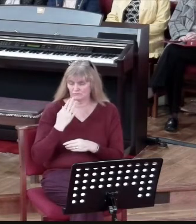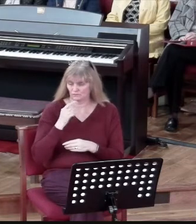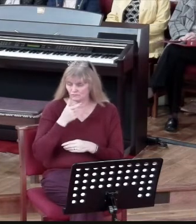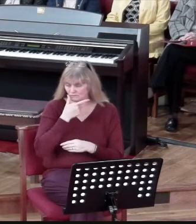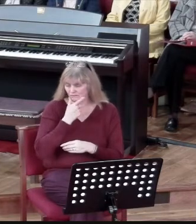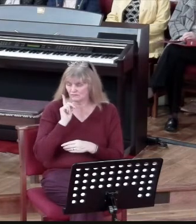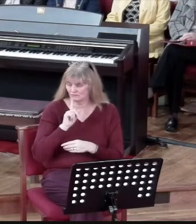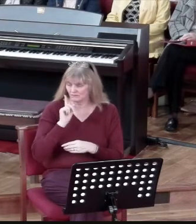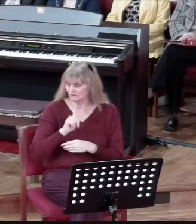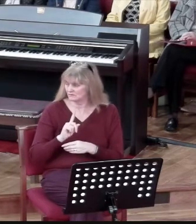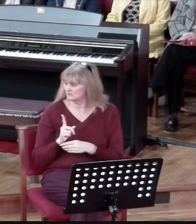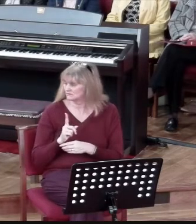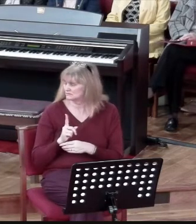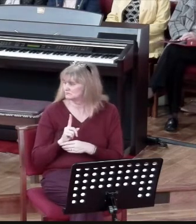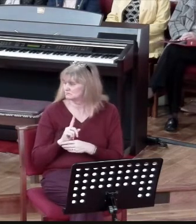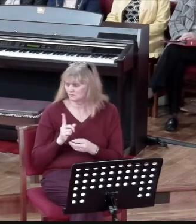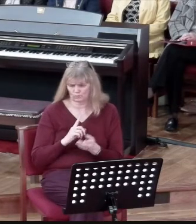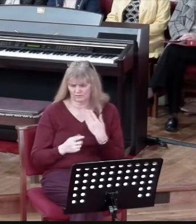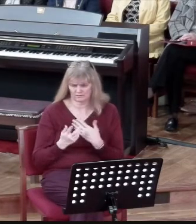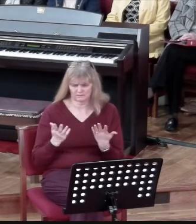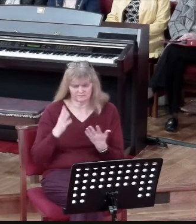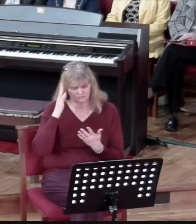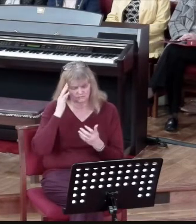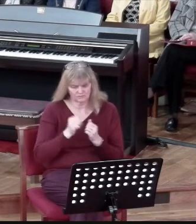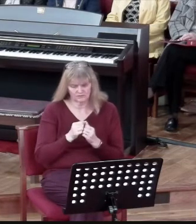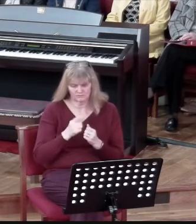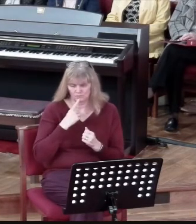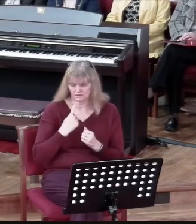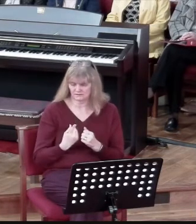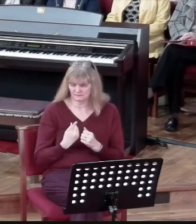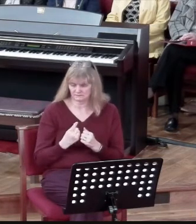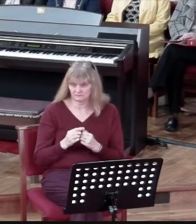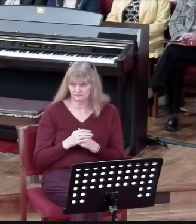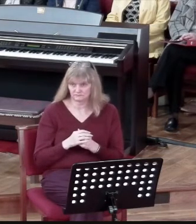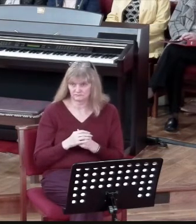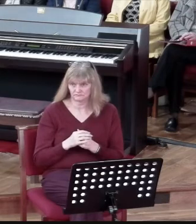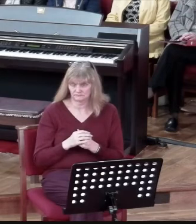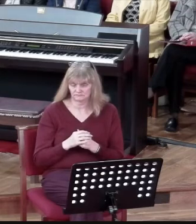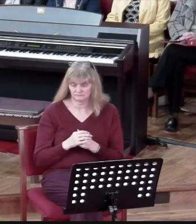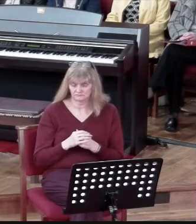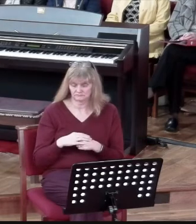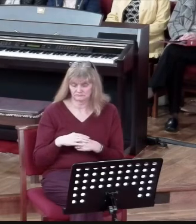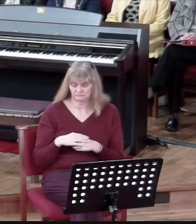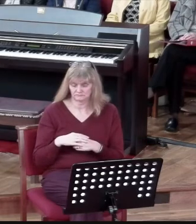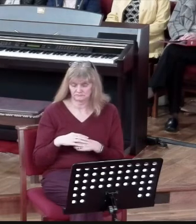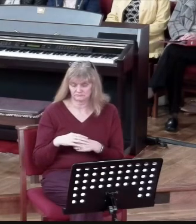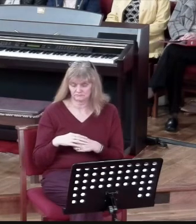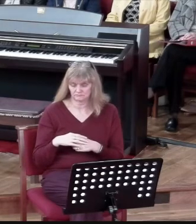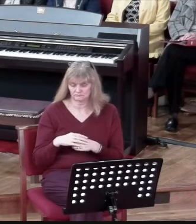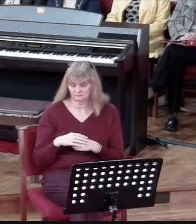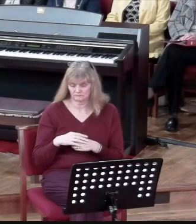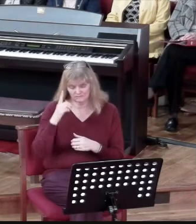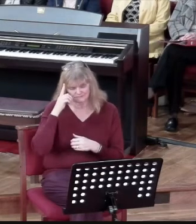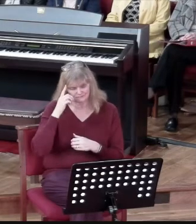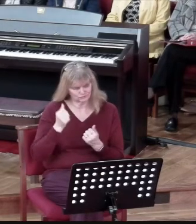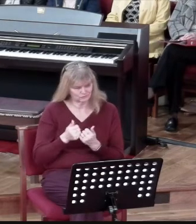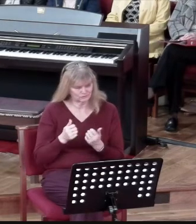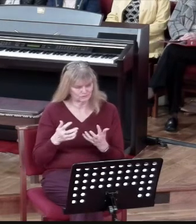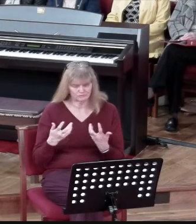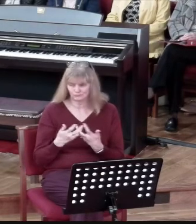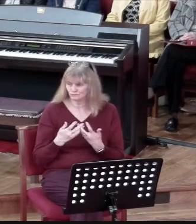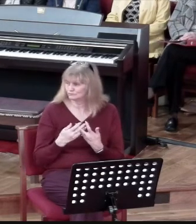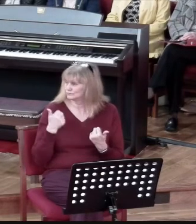because they didn't know what had happened, he said, remember what he said. And so we're thinking, I wonder how good our memories are.